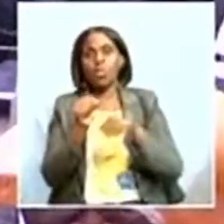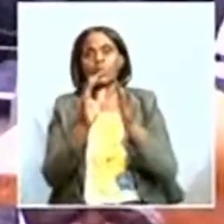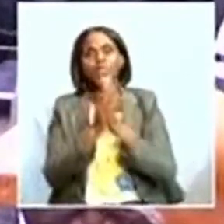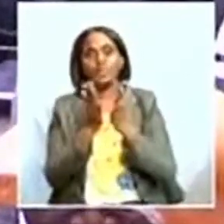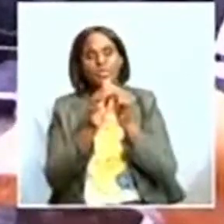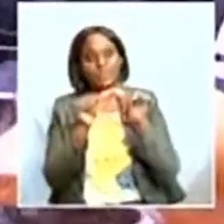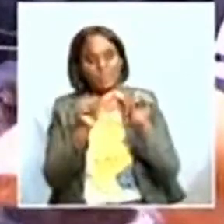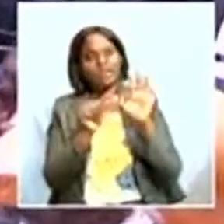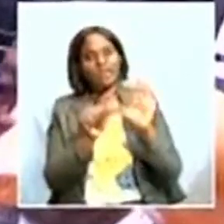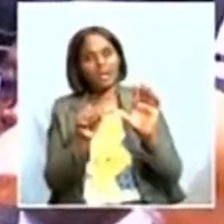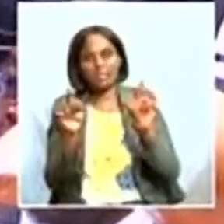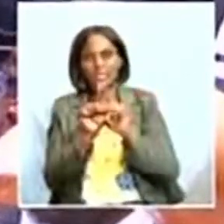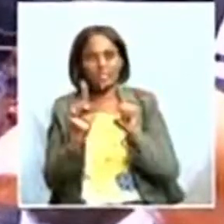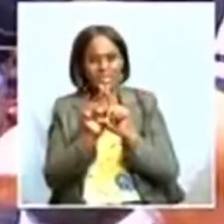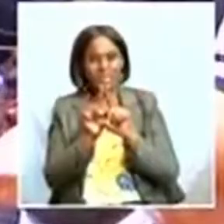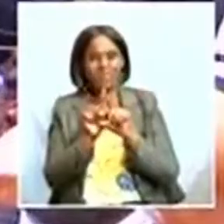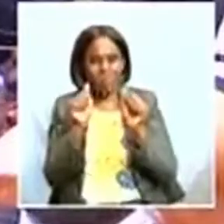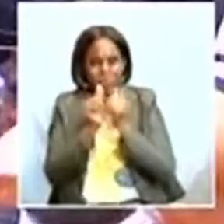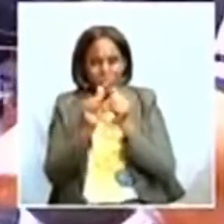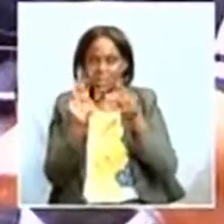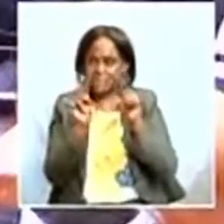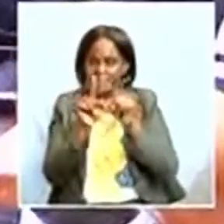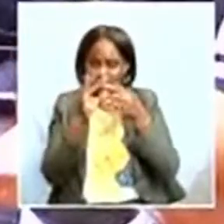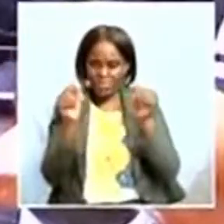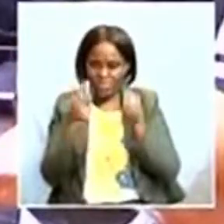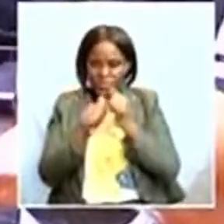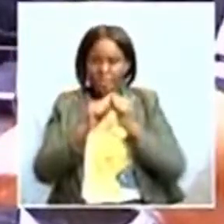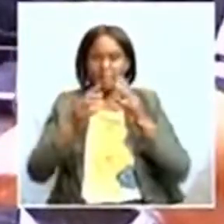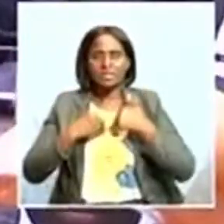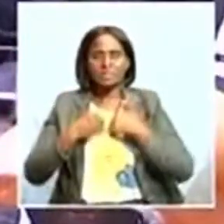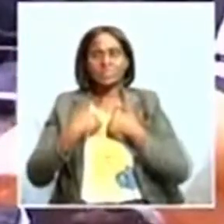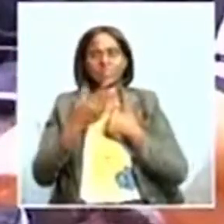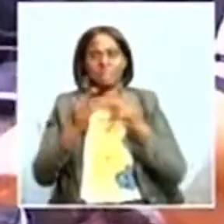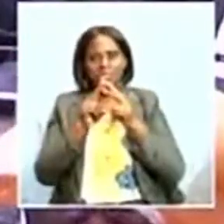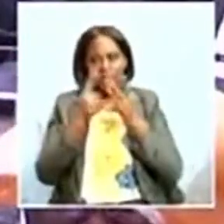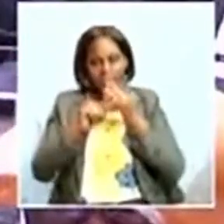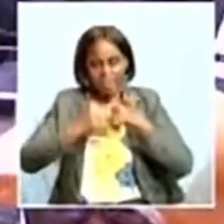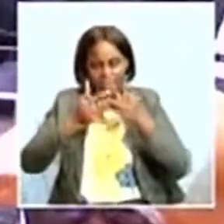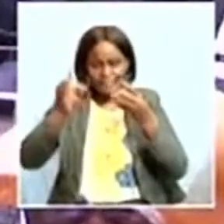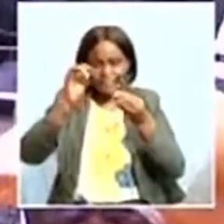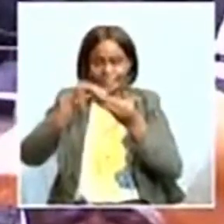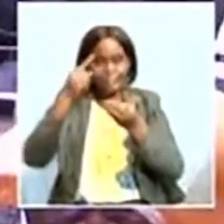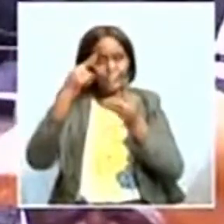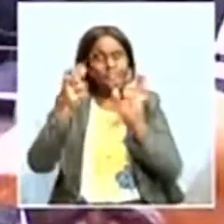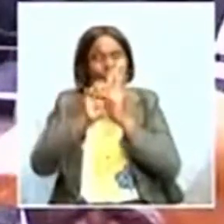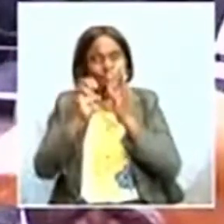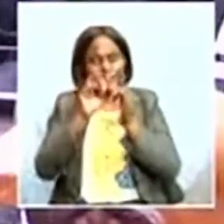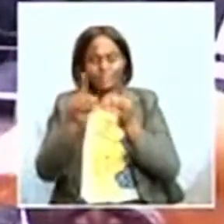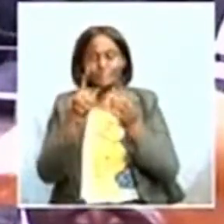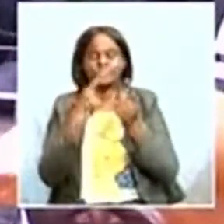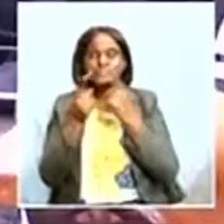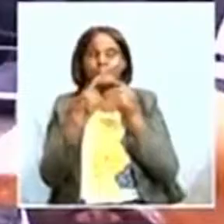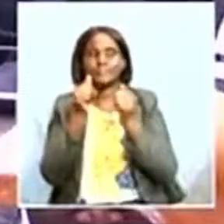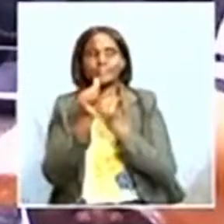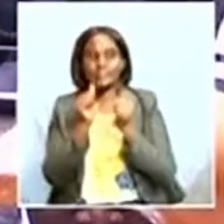They still have content which is accepted. So we are just adding, for example, if you talk